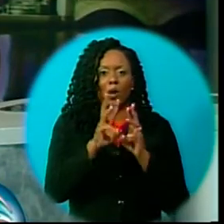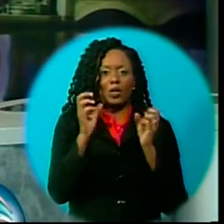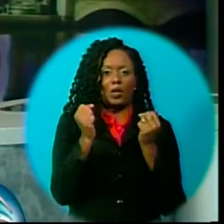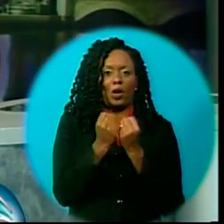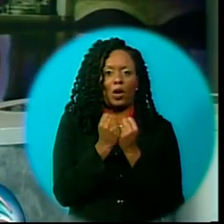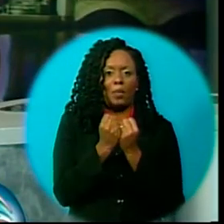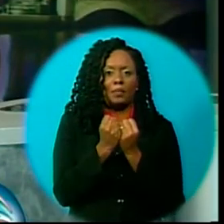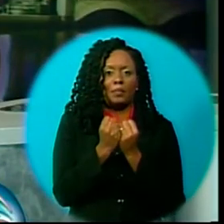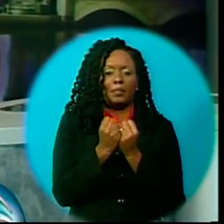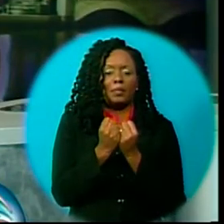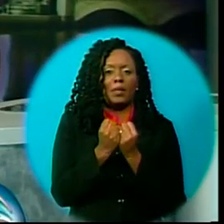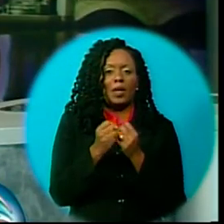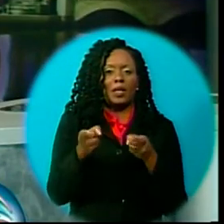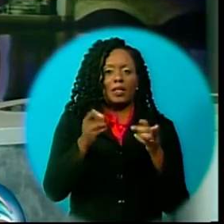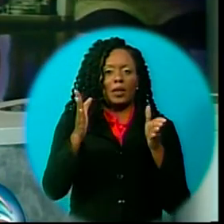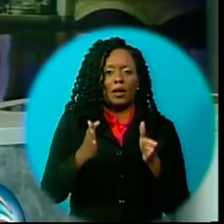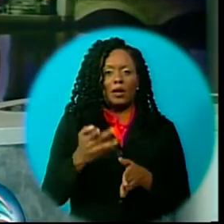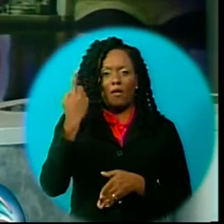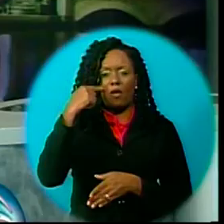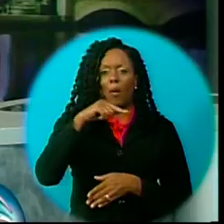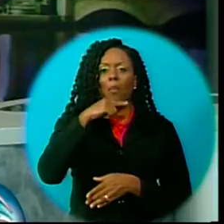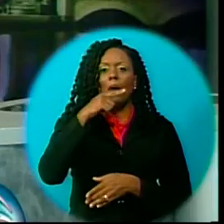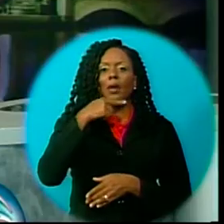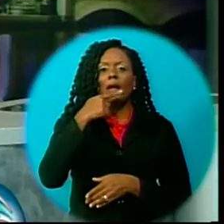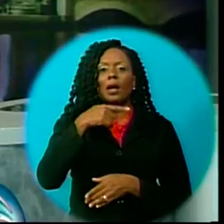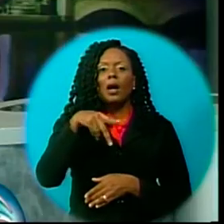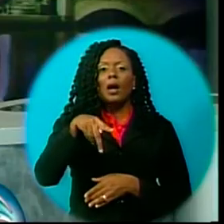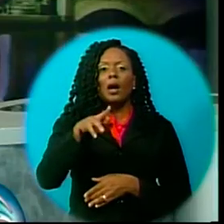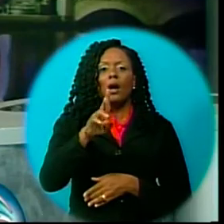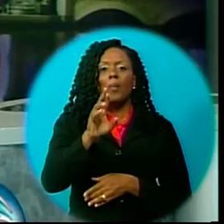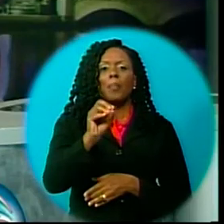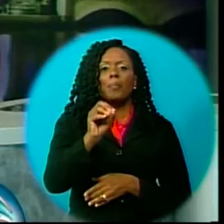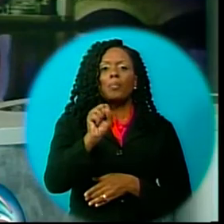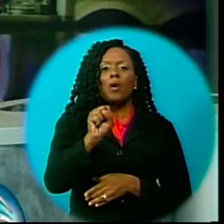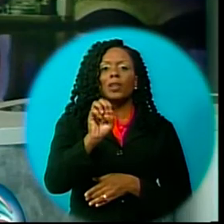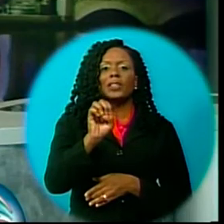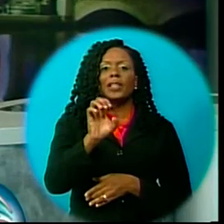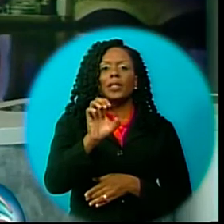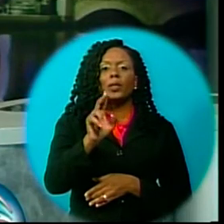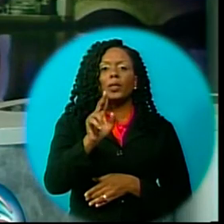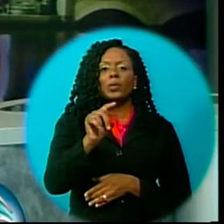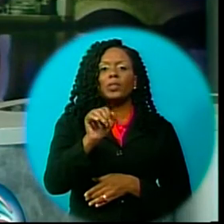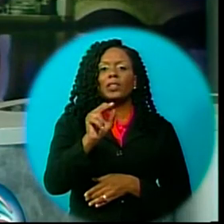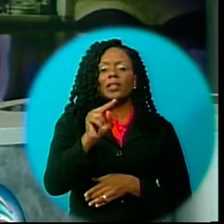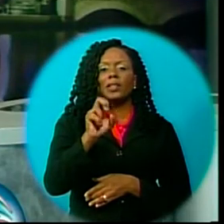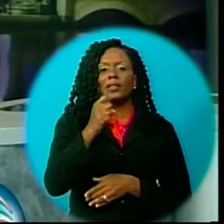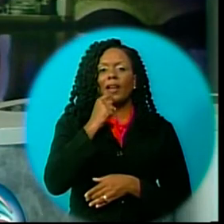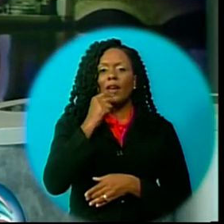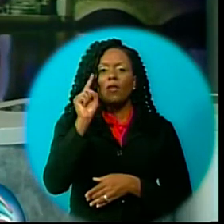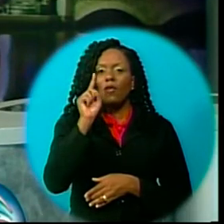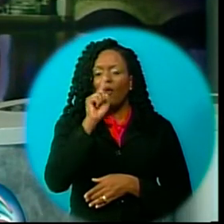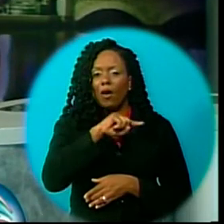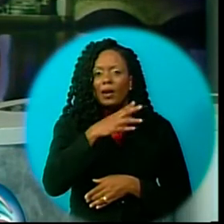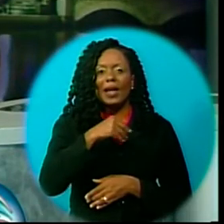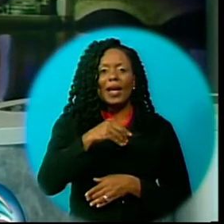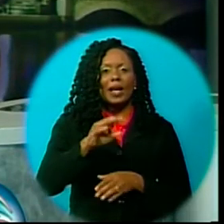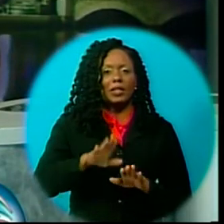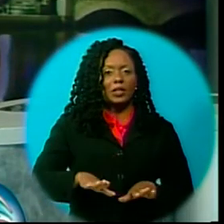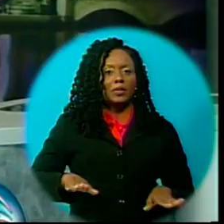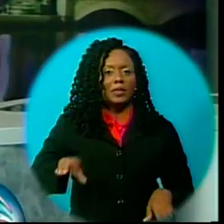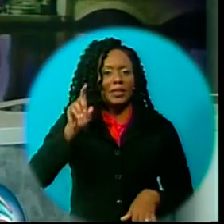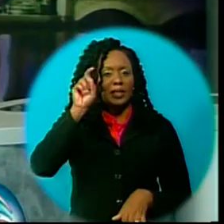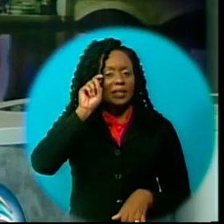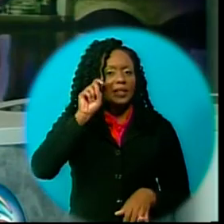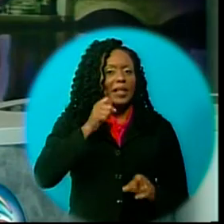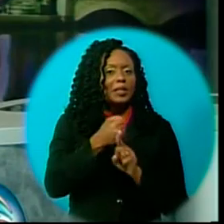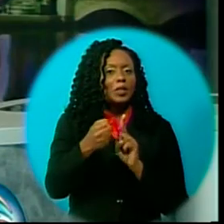Baobab Towers. Director of Public Prosecutions, Charles Leacock, says fraud, along with child sex abuse cases, have been languishing